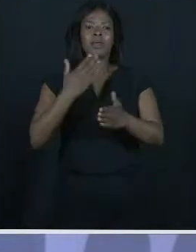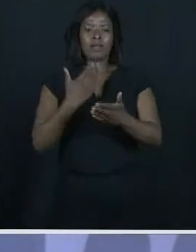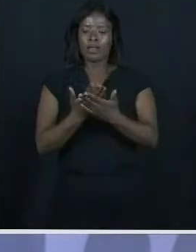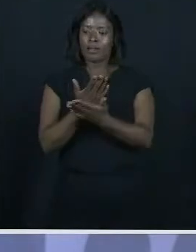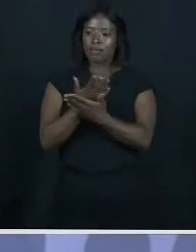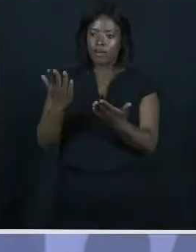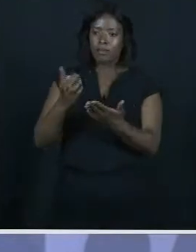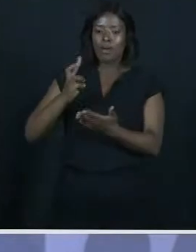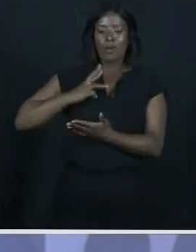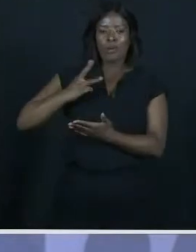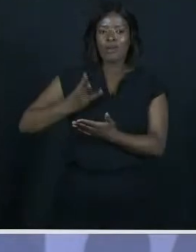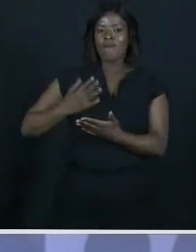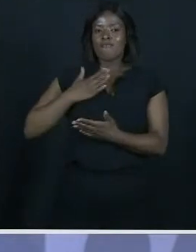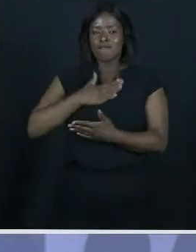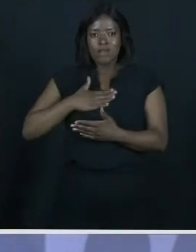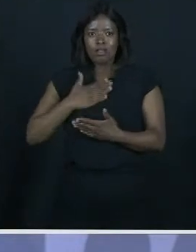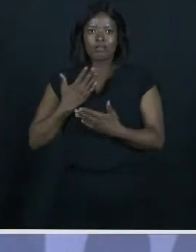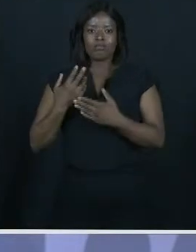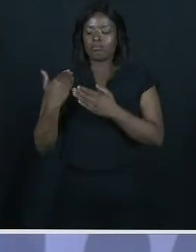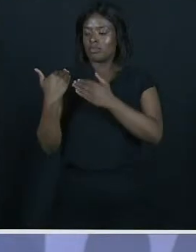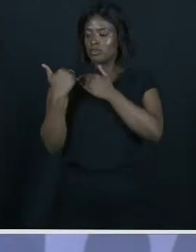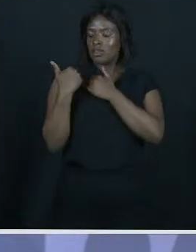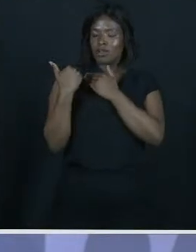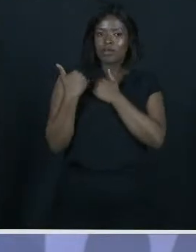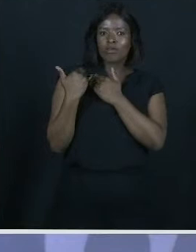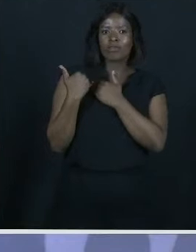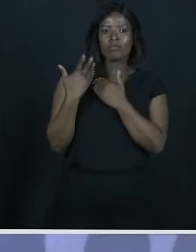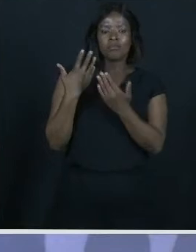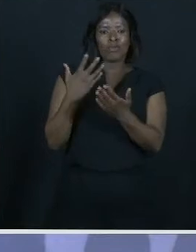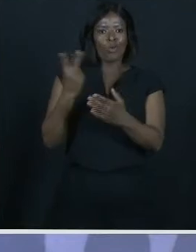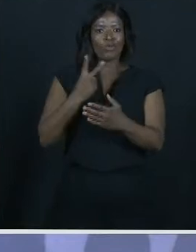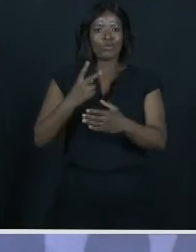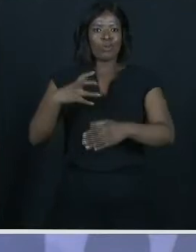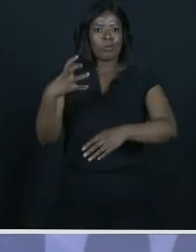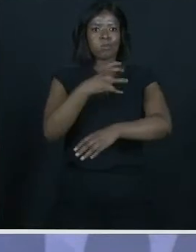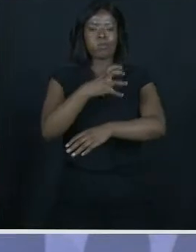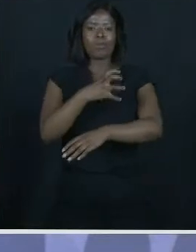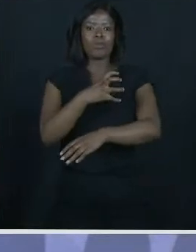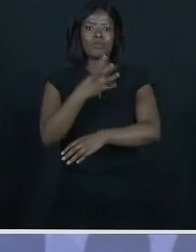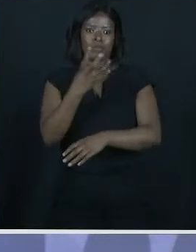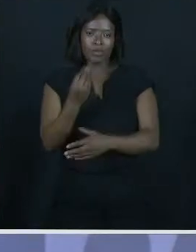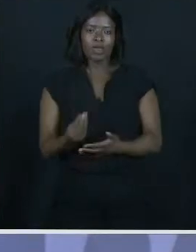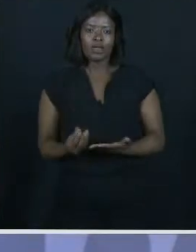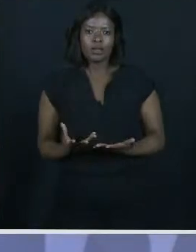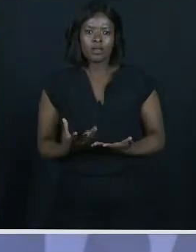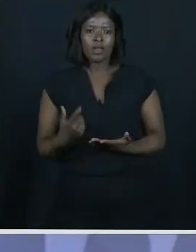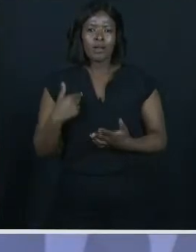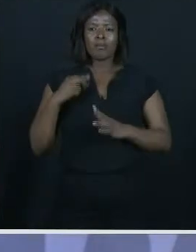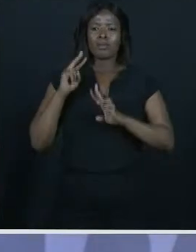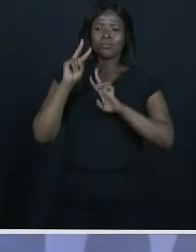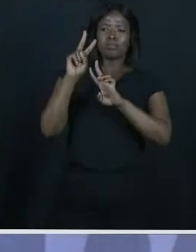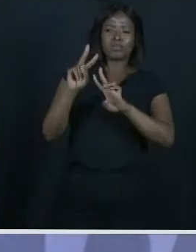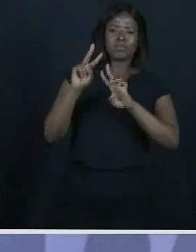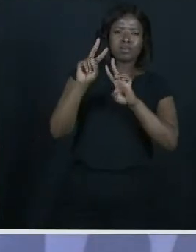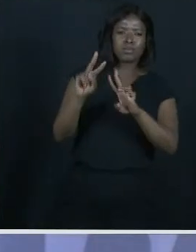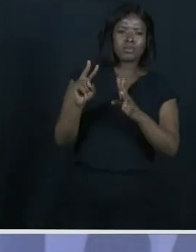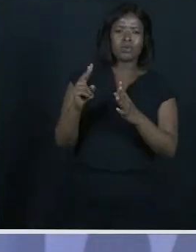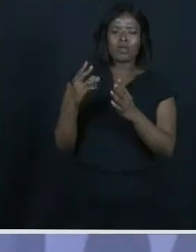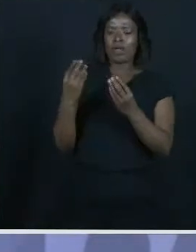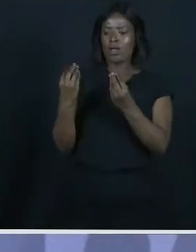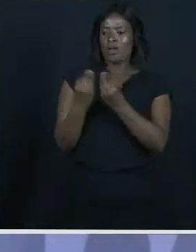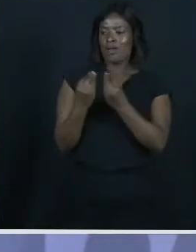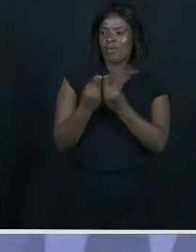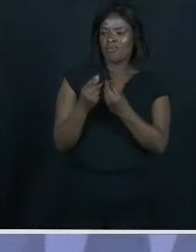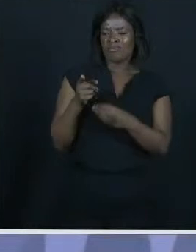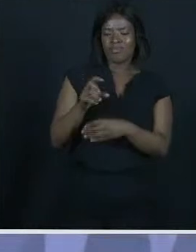safe, equal, and empowered. I look forward to working with the government of the Republic of